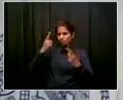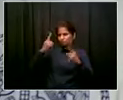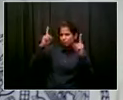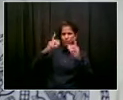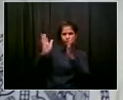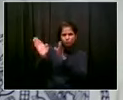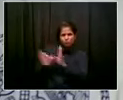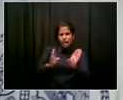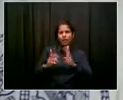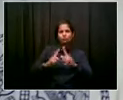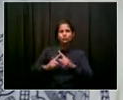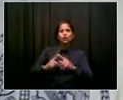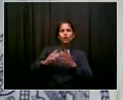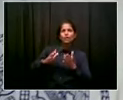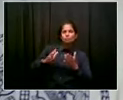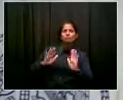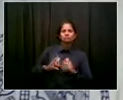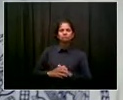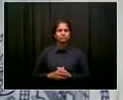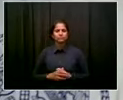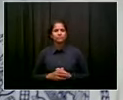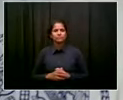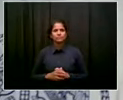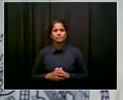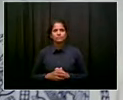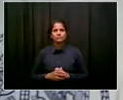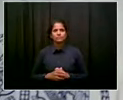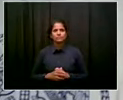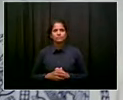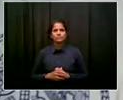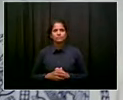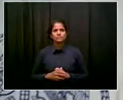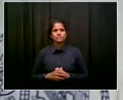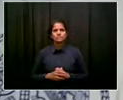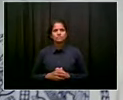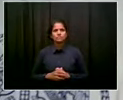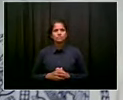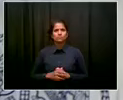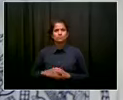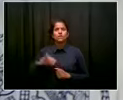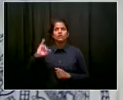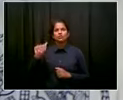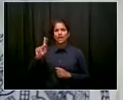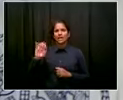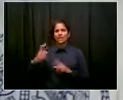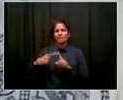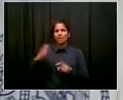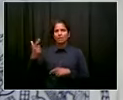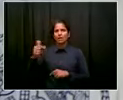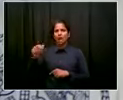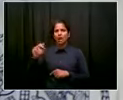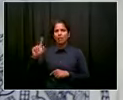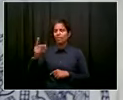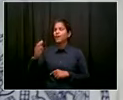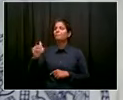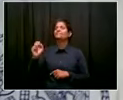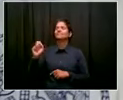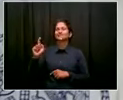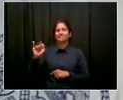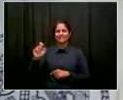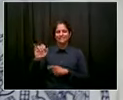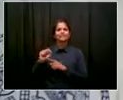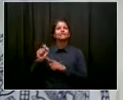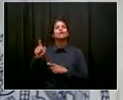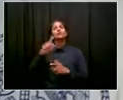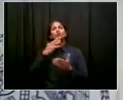hey good morning mr mayor hey jake how you been okay i wanted to ask you